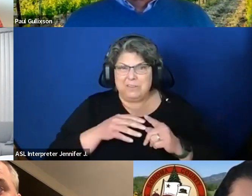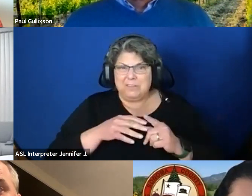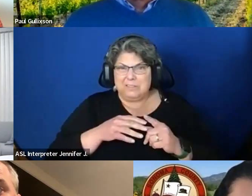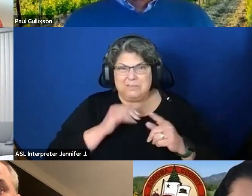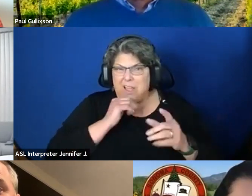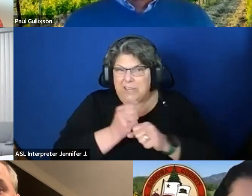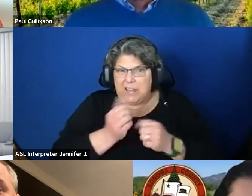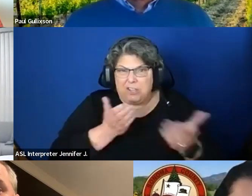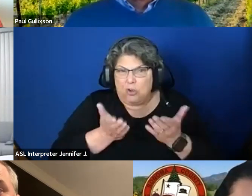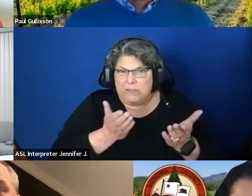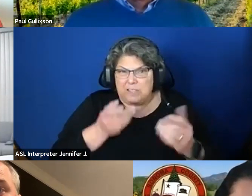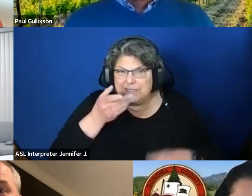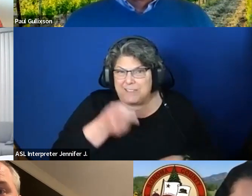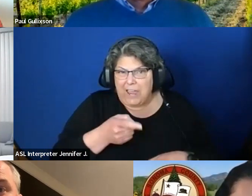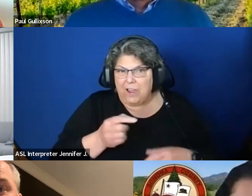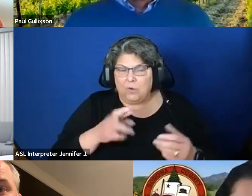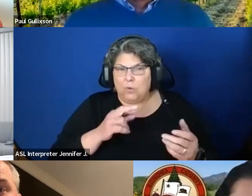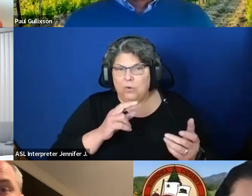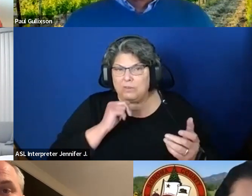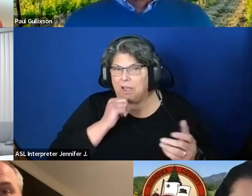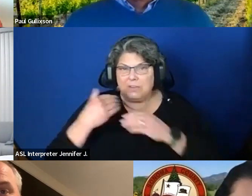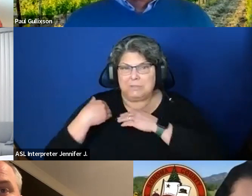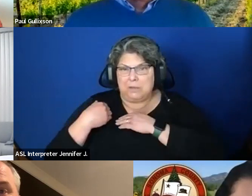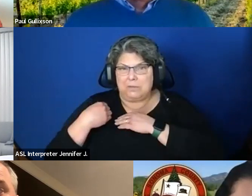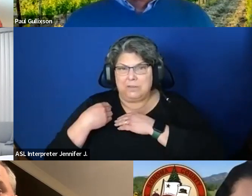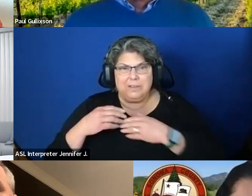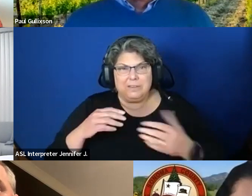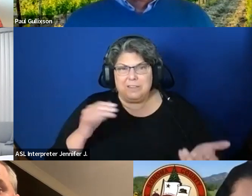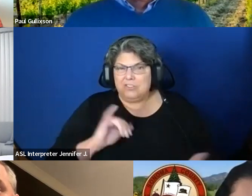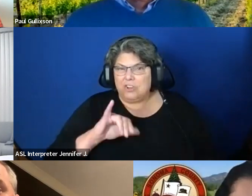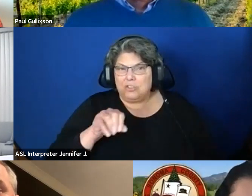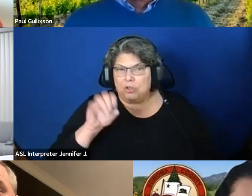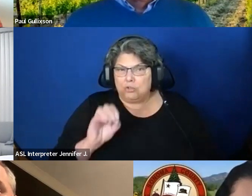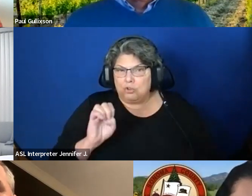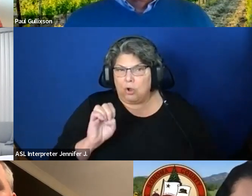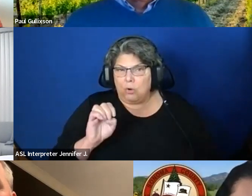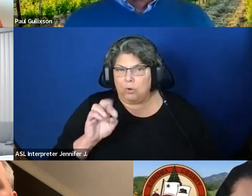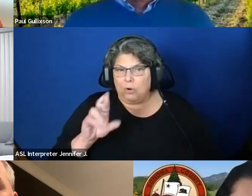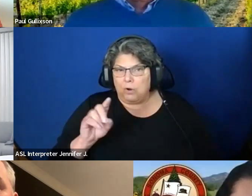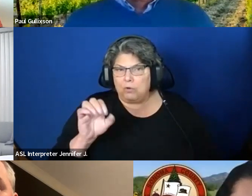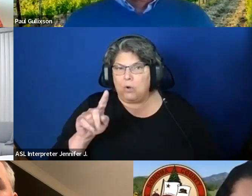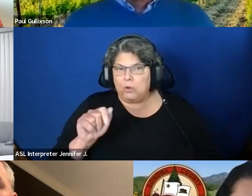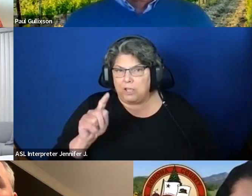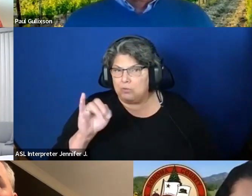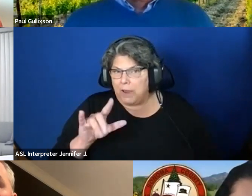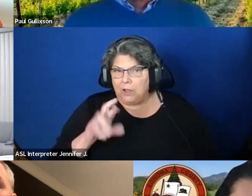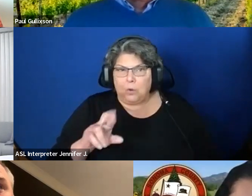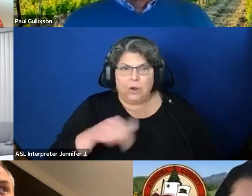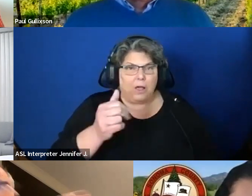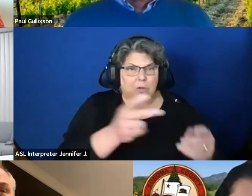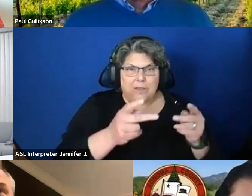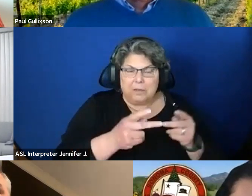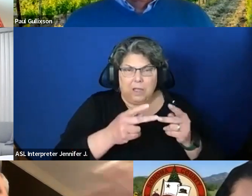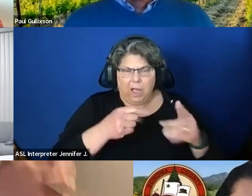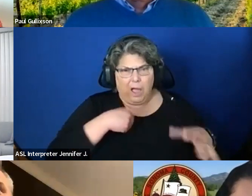services there or being held to account, and it's just the Joe Rodota Trail or it's just others, I'm going to have some issues. And we do know that